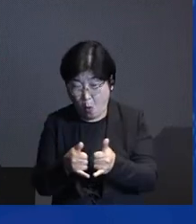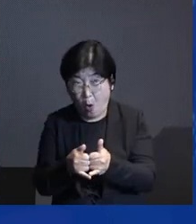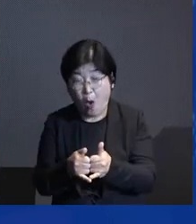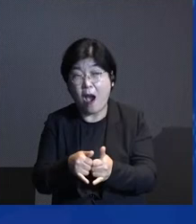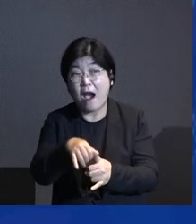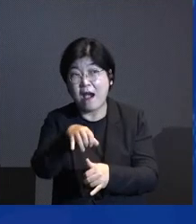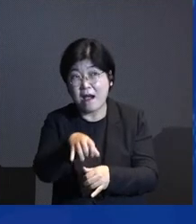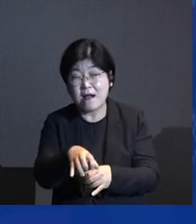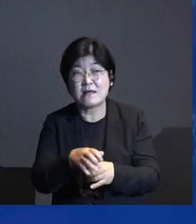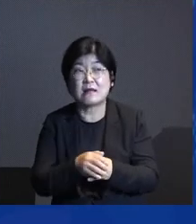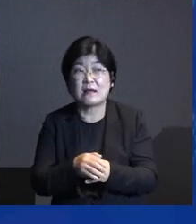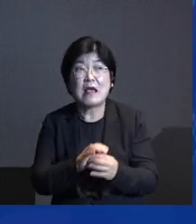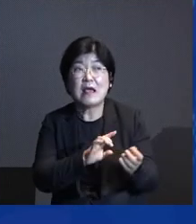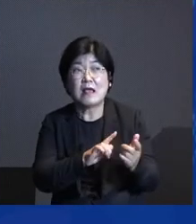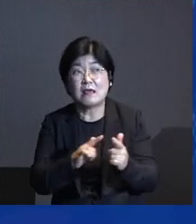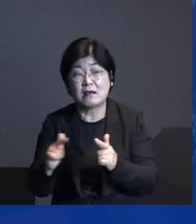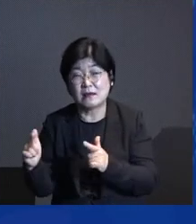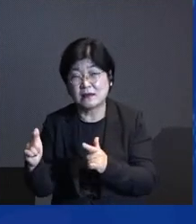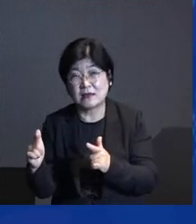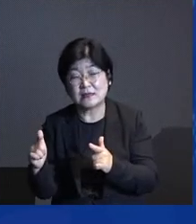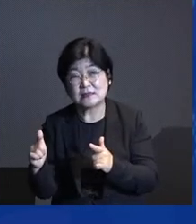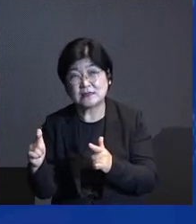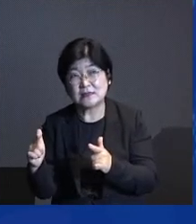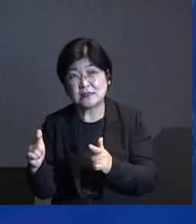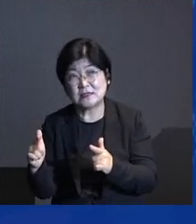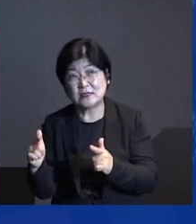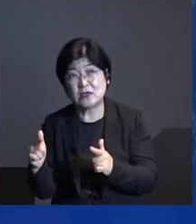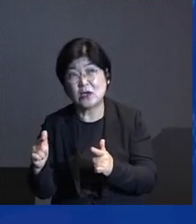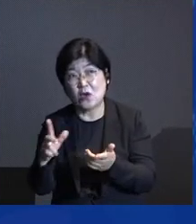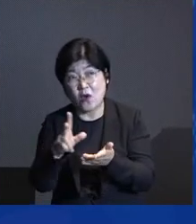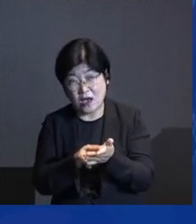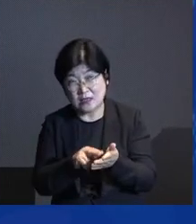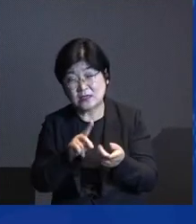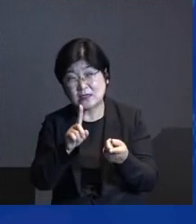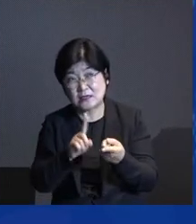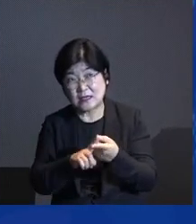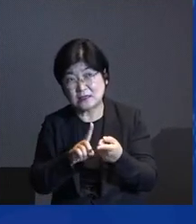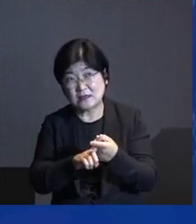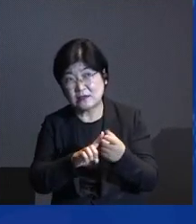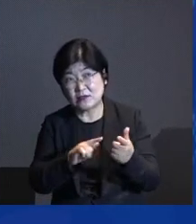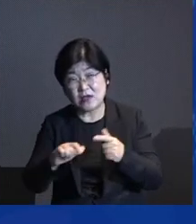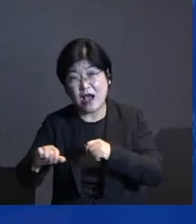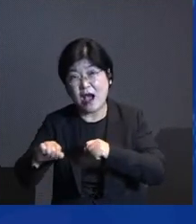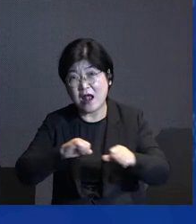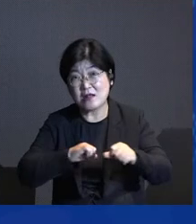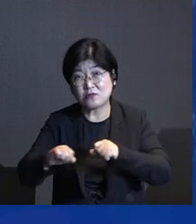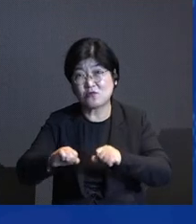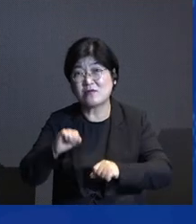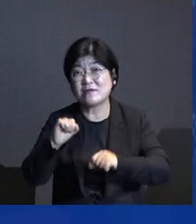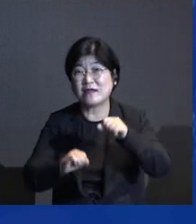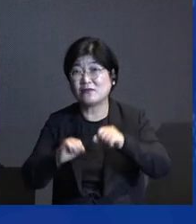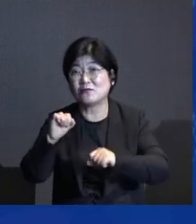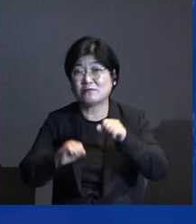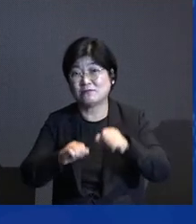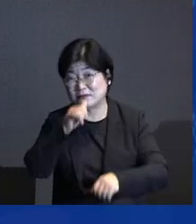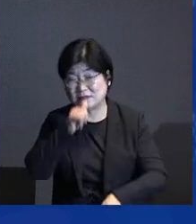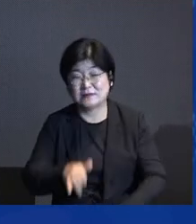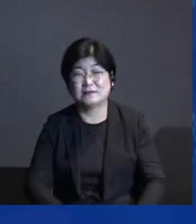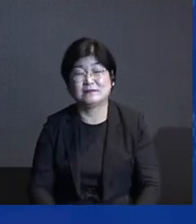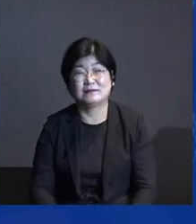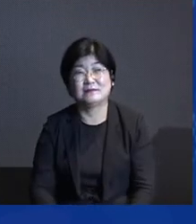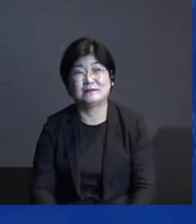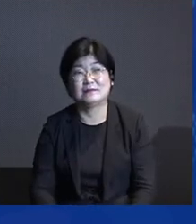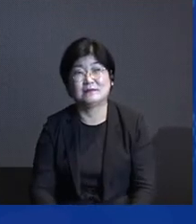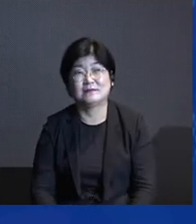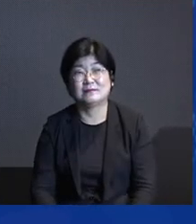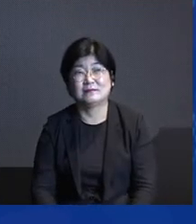create motivation to let them know how important and useful is being a strong elderly person under